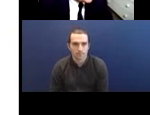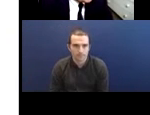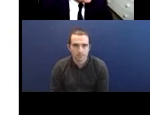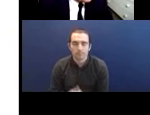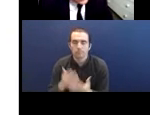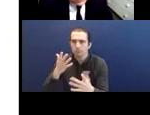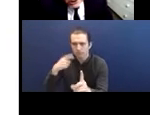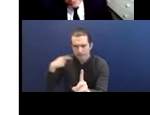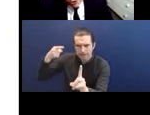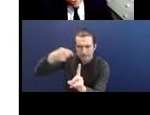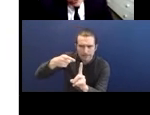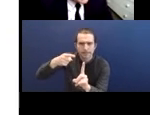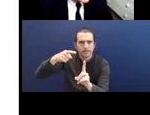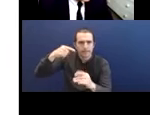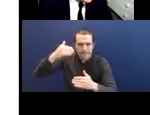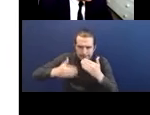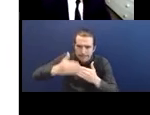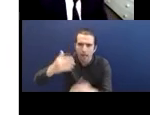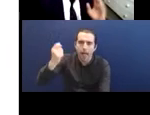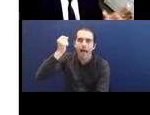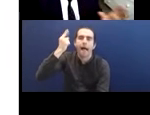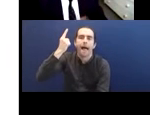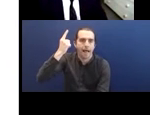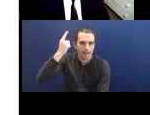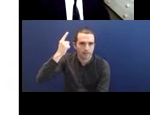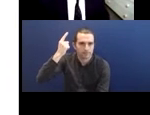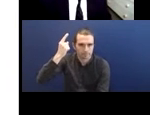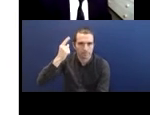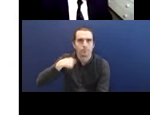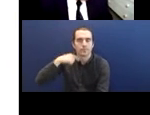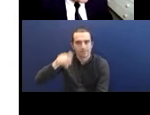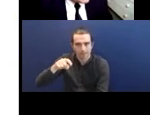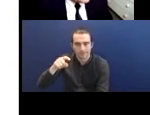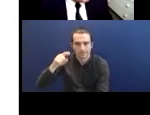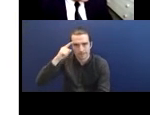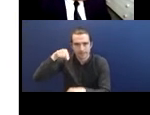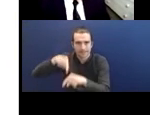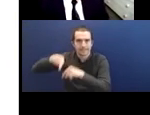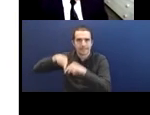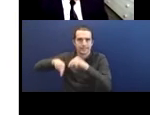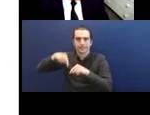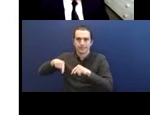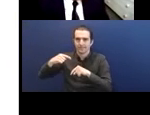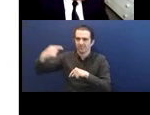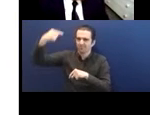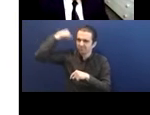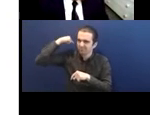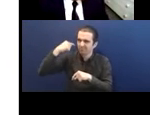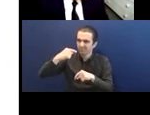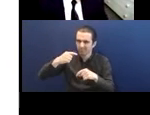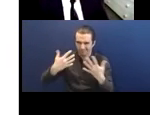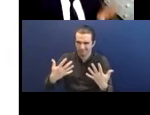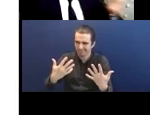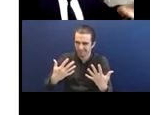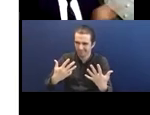human rights model, which sees the problem in the structures, systems, and operating methods of the education